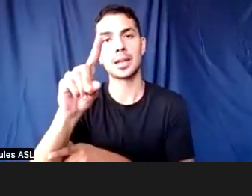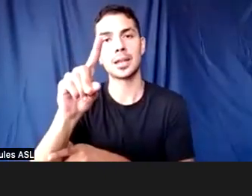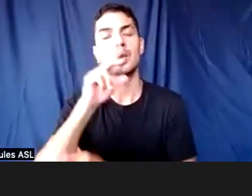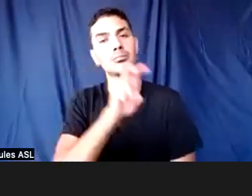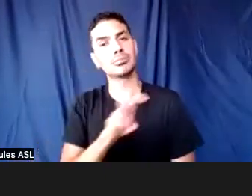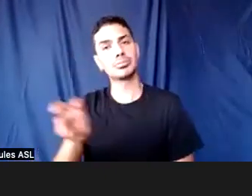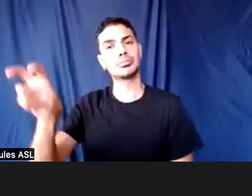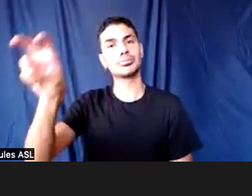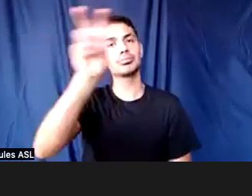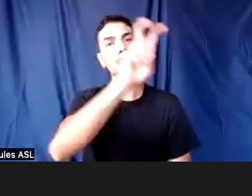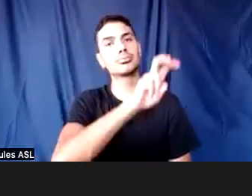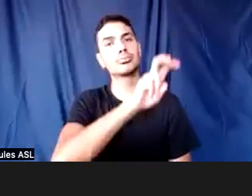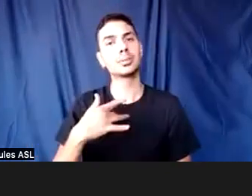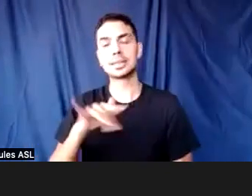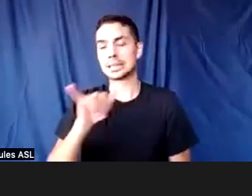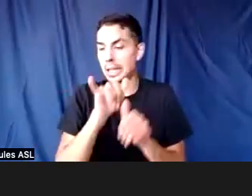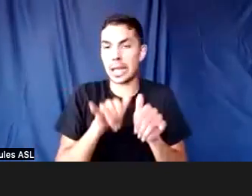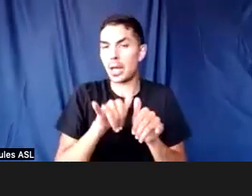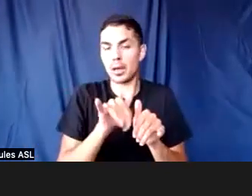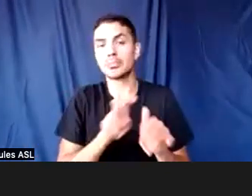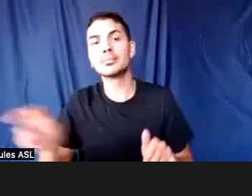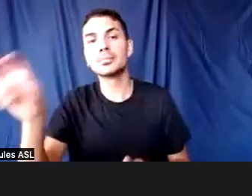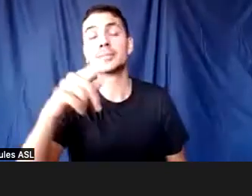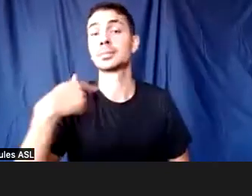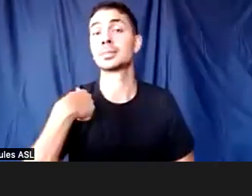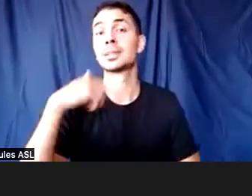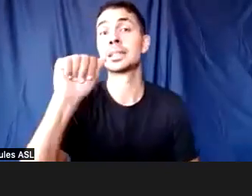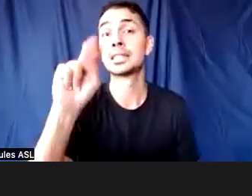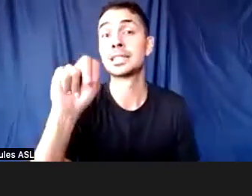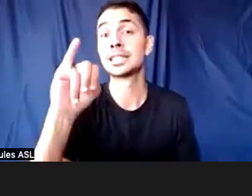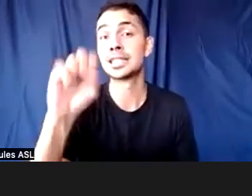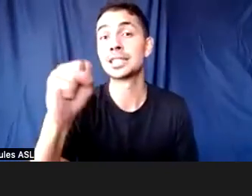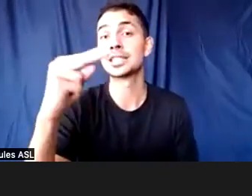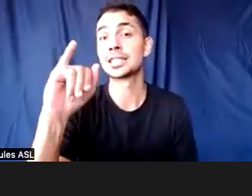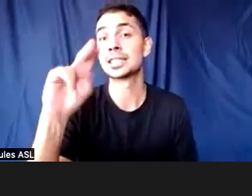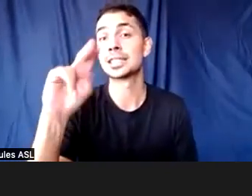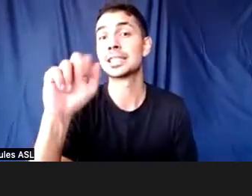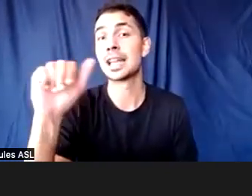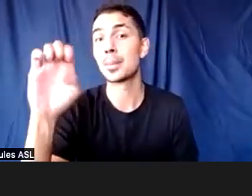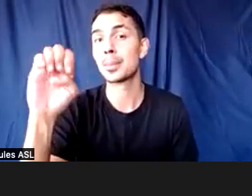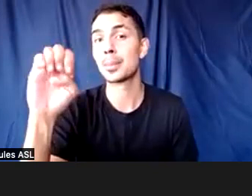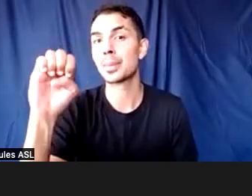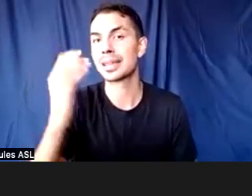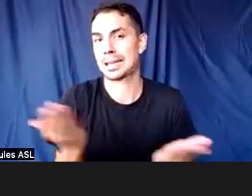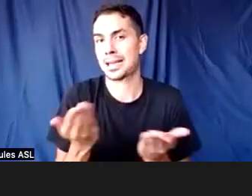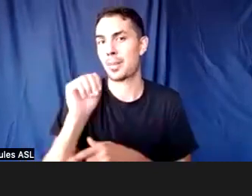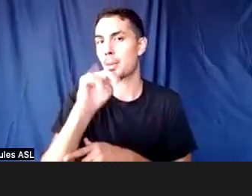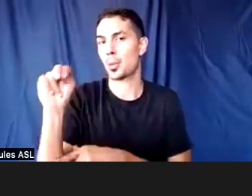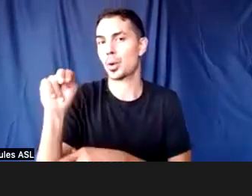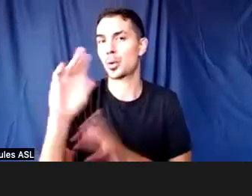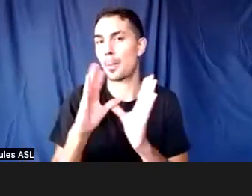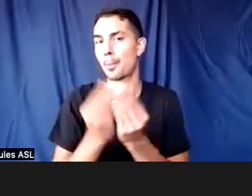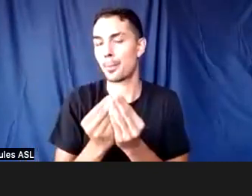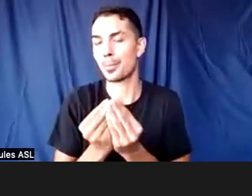up in Anishinaabe country, we go by the season. So we have winter here in Minnesota. And when it's time to, you